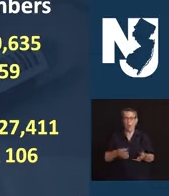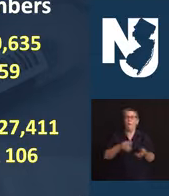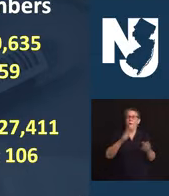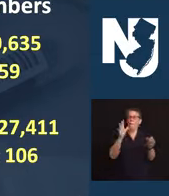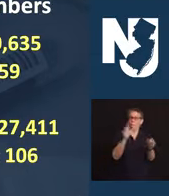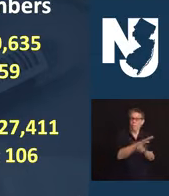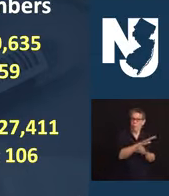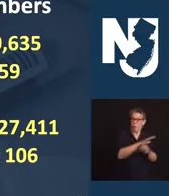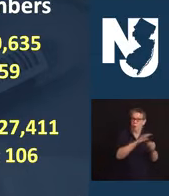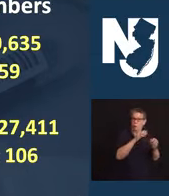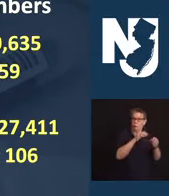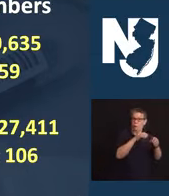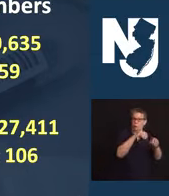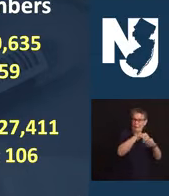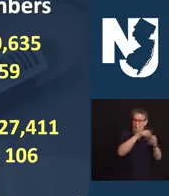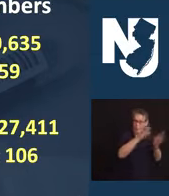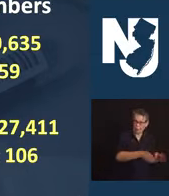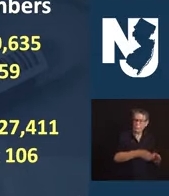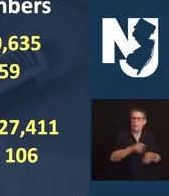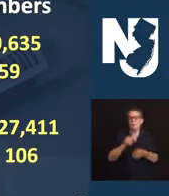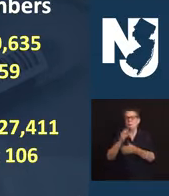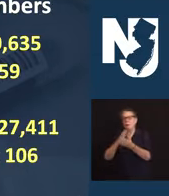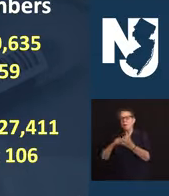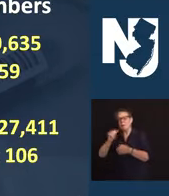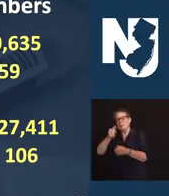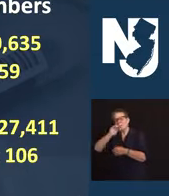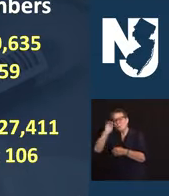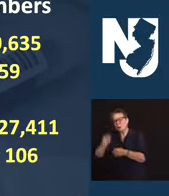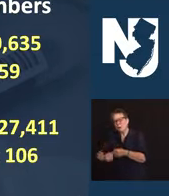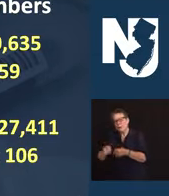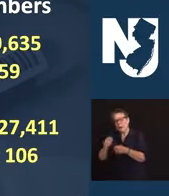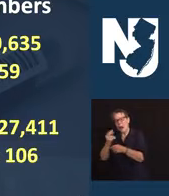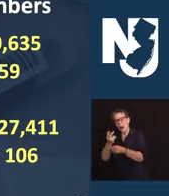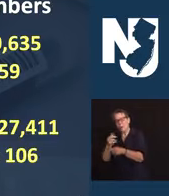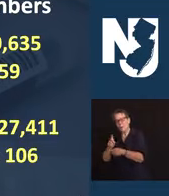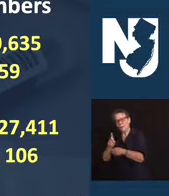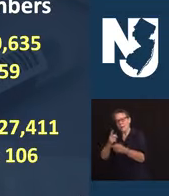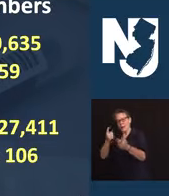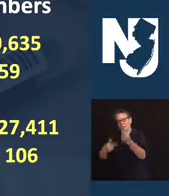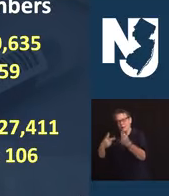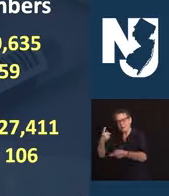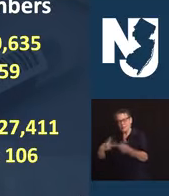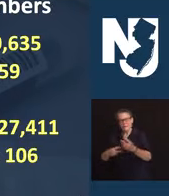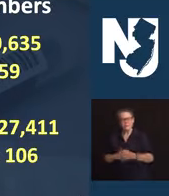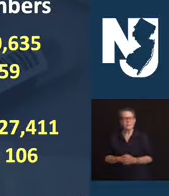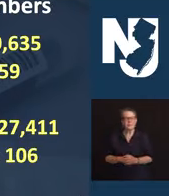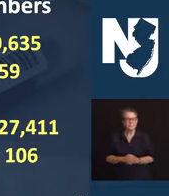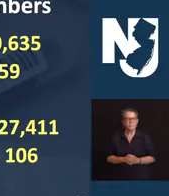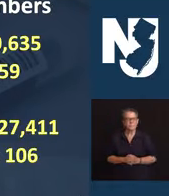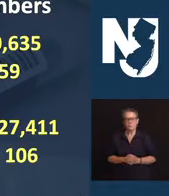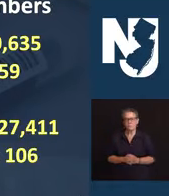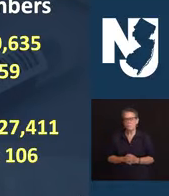of 565 additional positive PCR and presumed positive antigen tests.